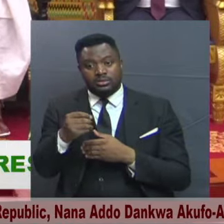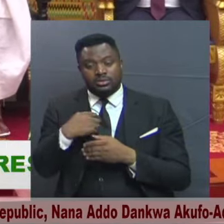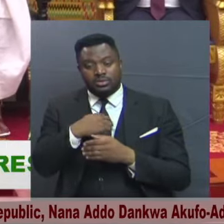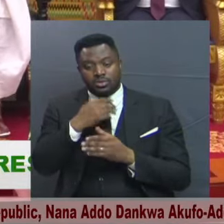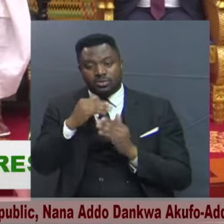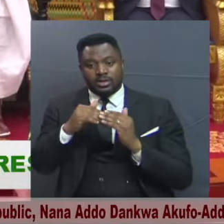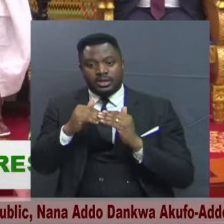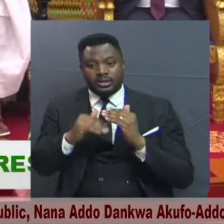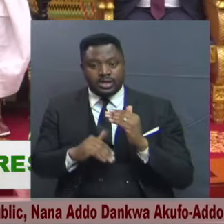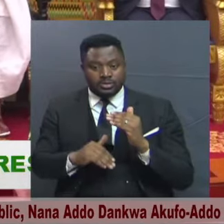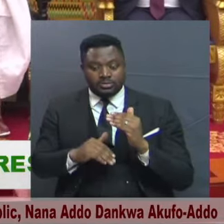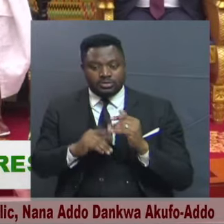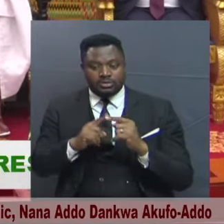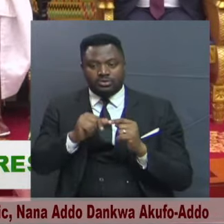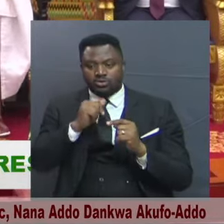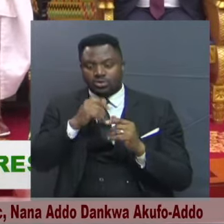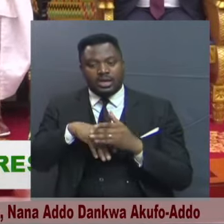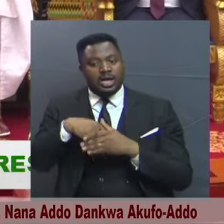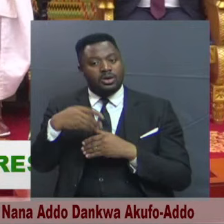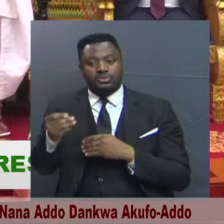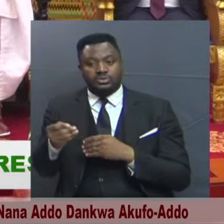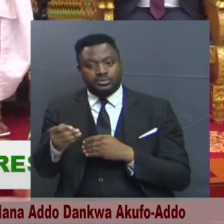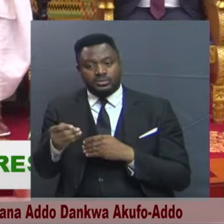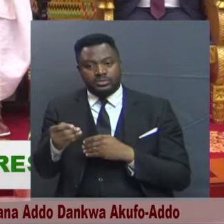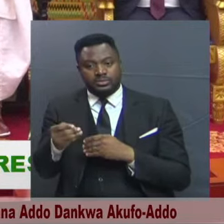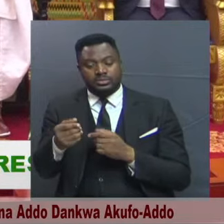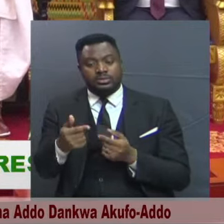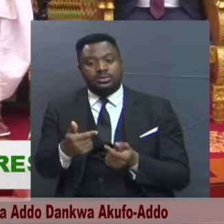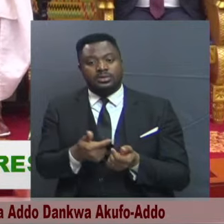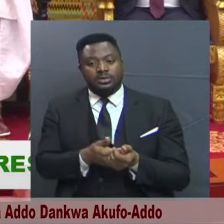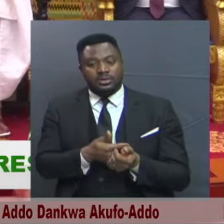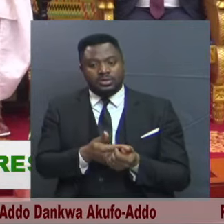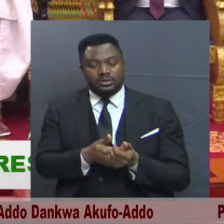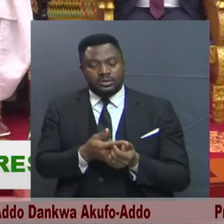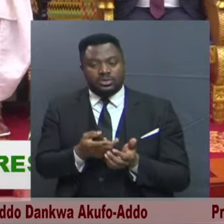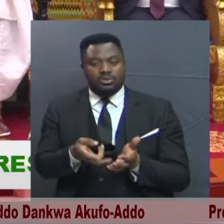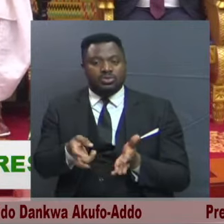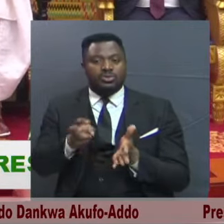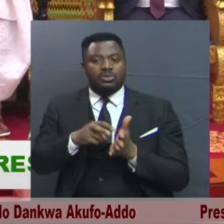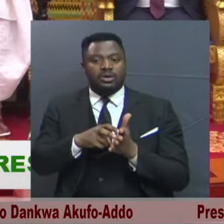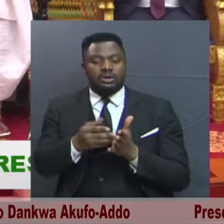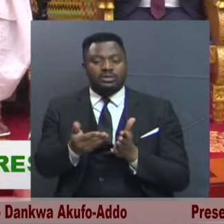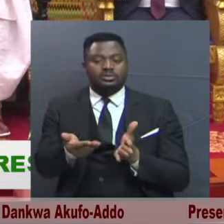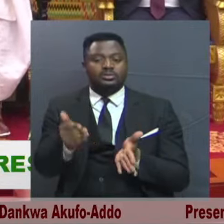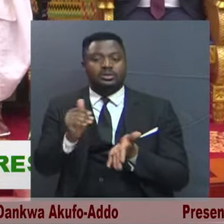down but not out and Ghana will rise